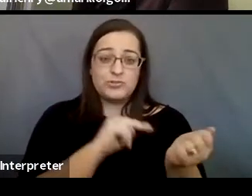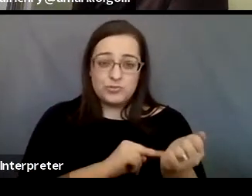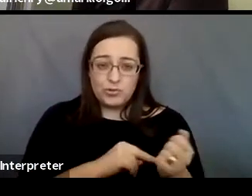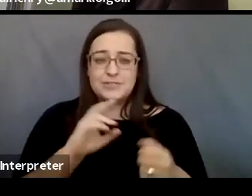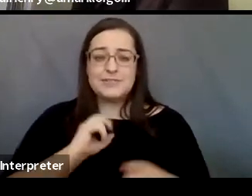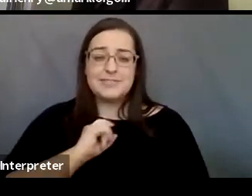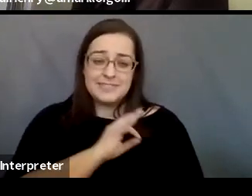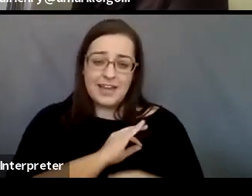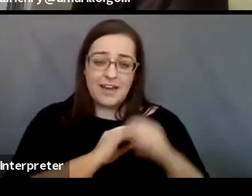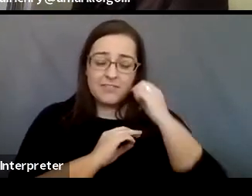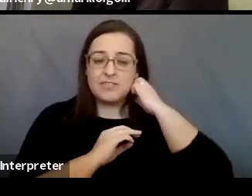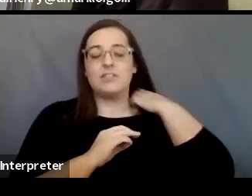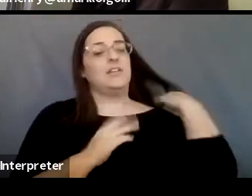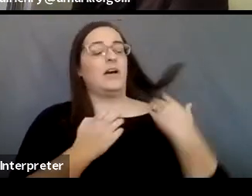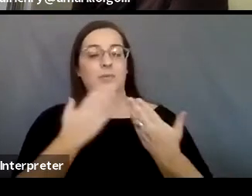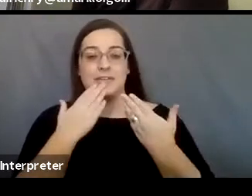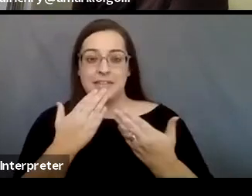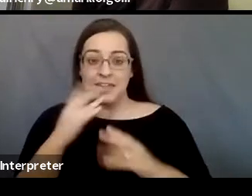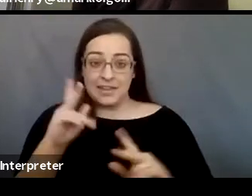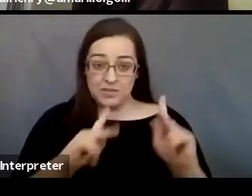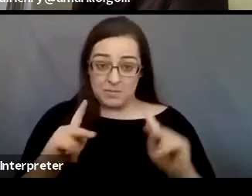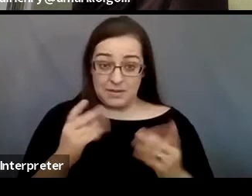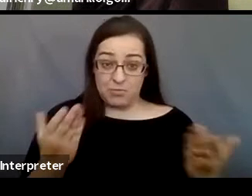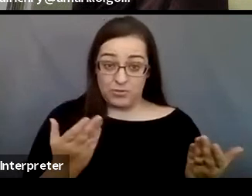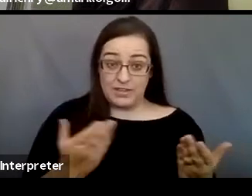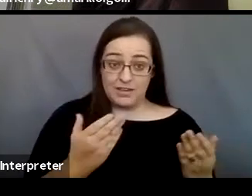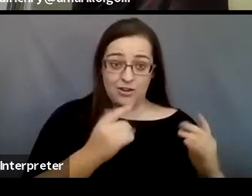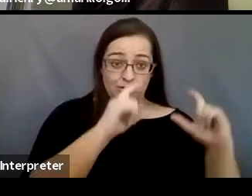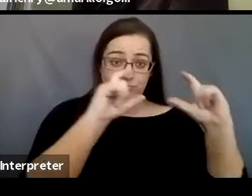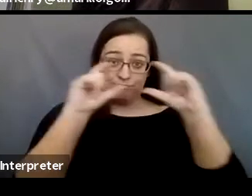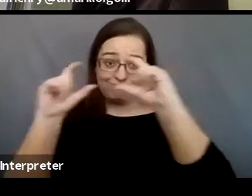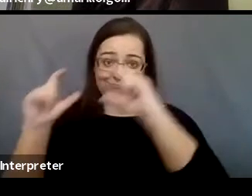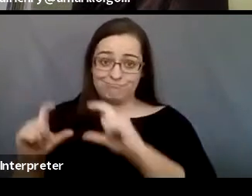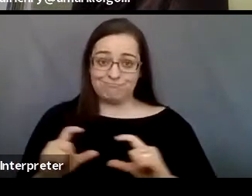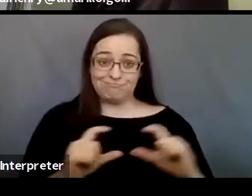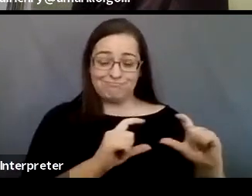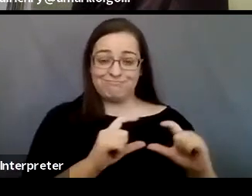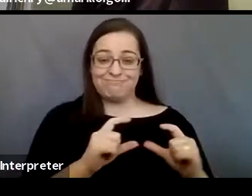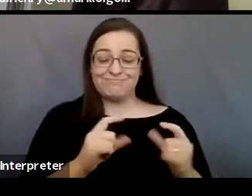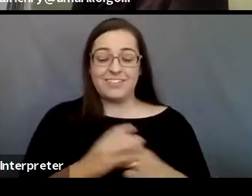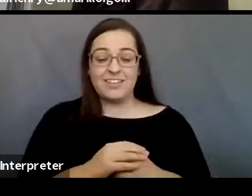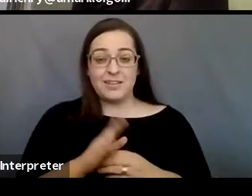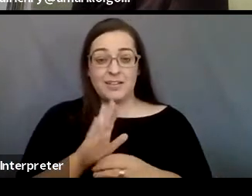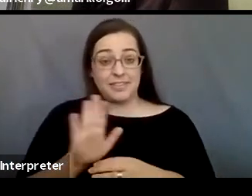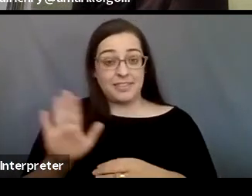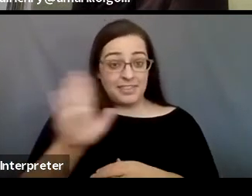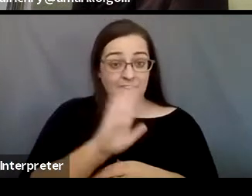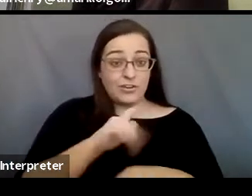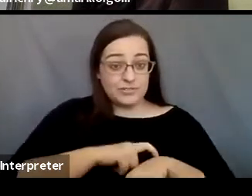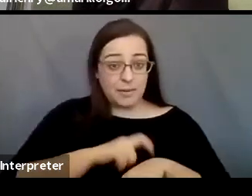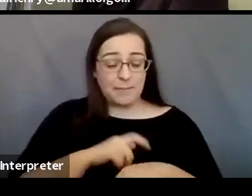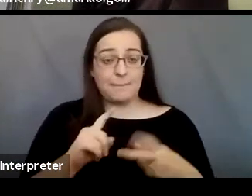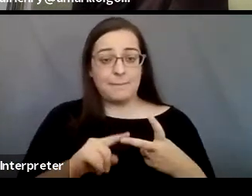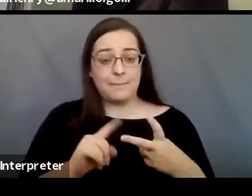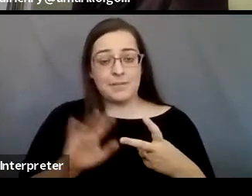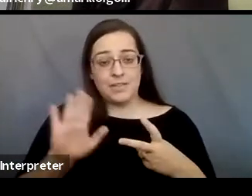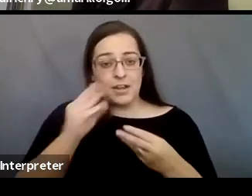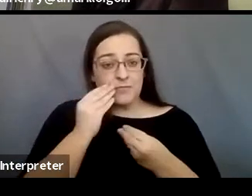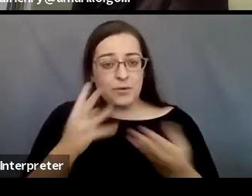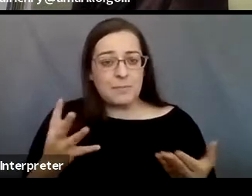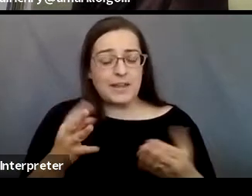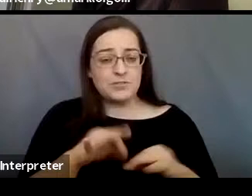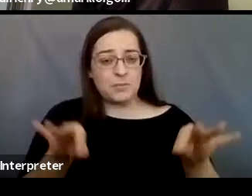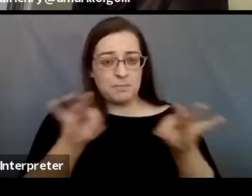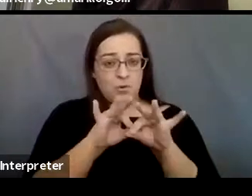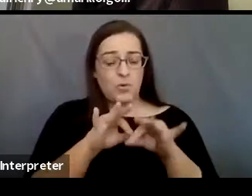mentioned before, but I want to thank the fellow panel members here. It takes time, it takes information, but it's important that